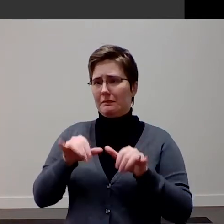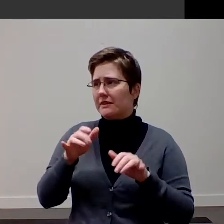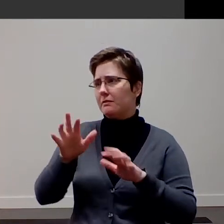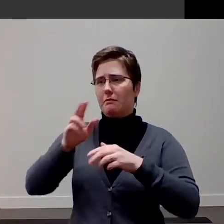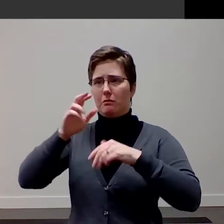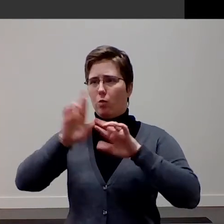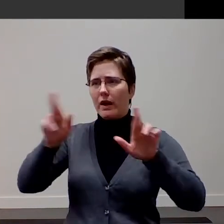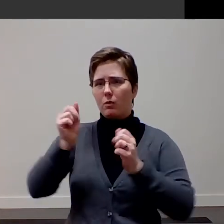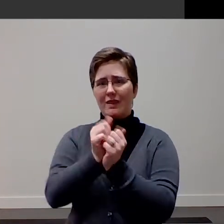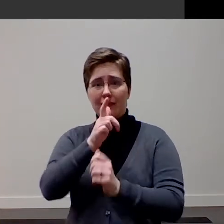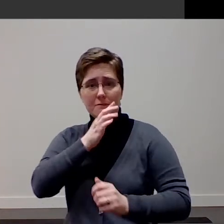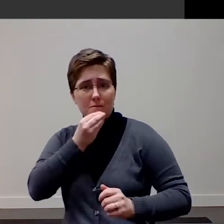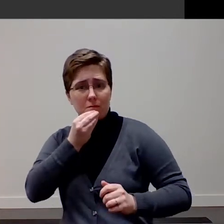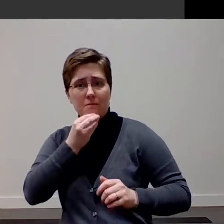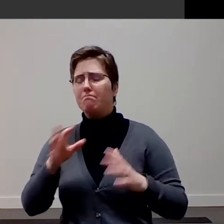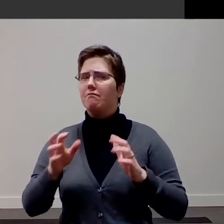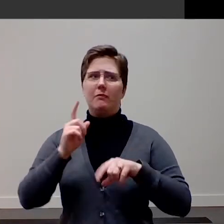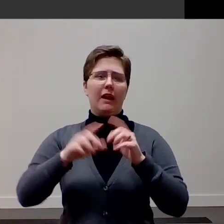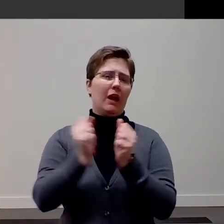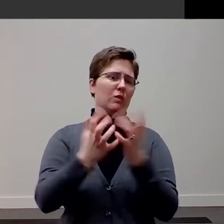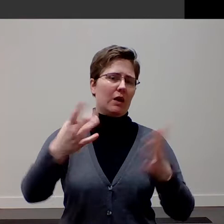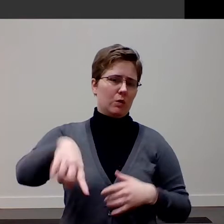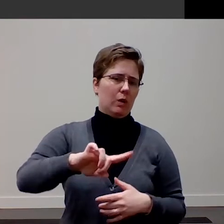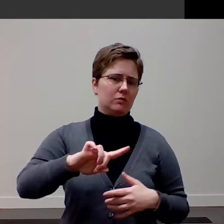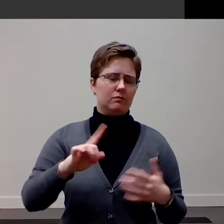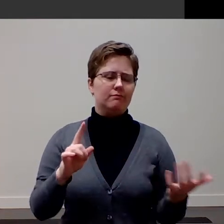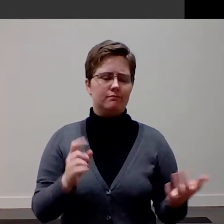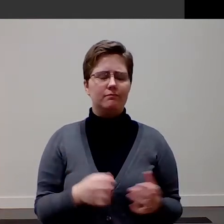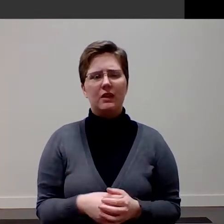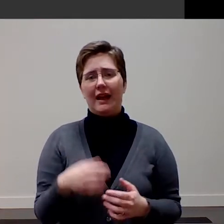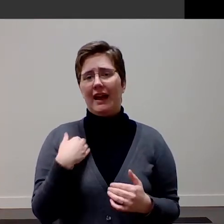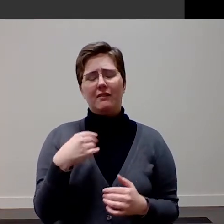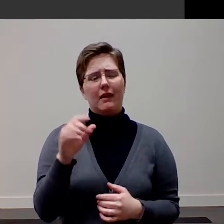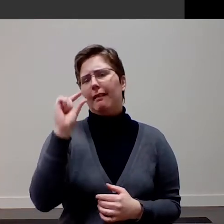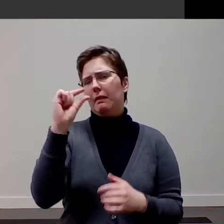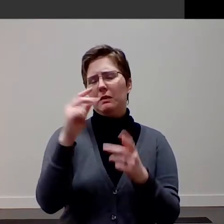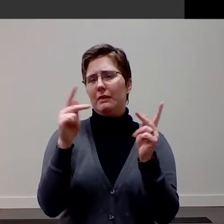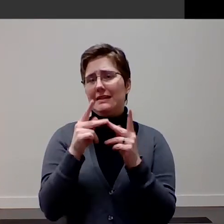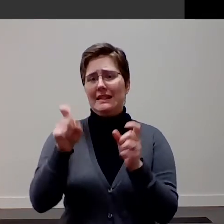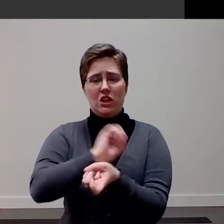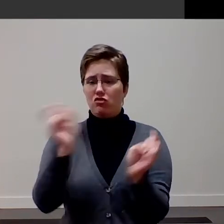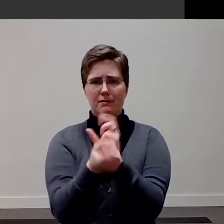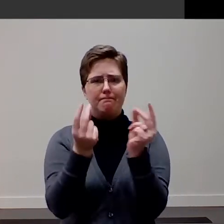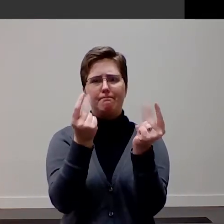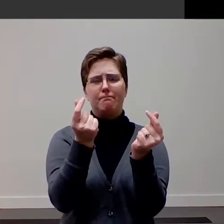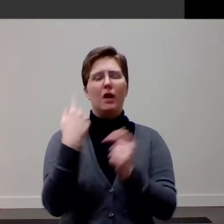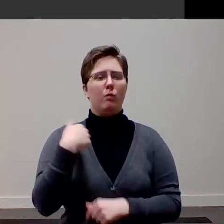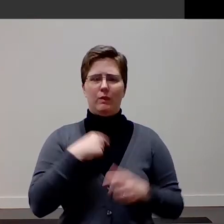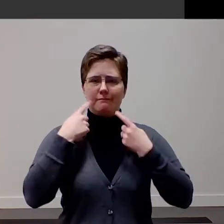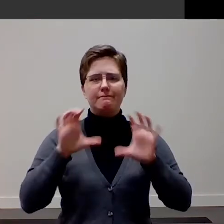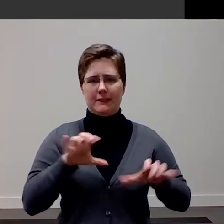lunches ready, couldn't do any of this without you. So we know very few industries have to turn on a dime, and we have.